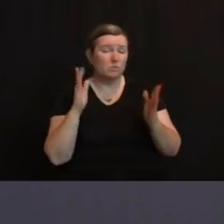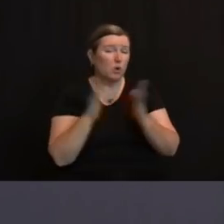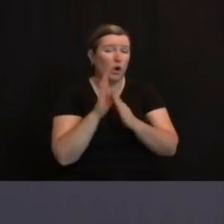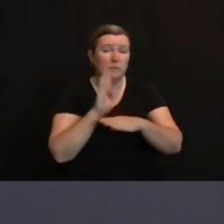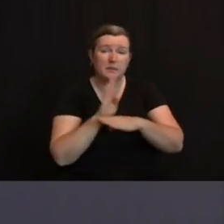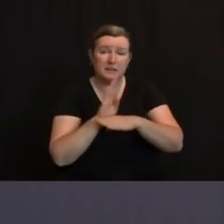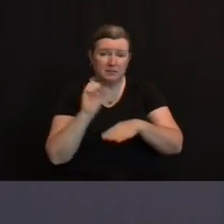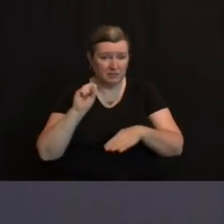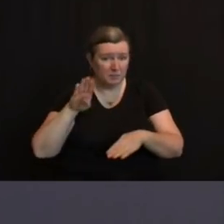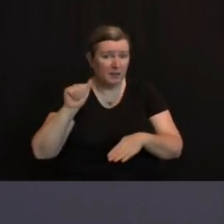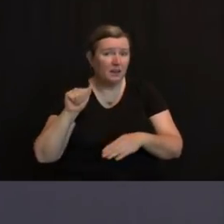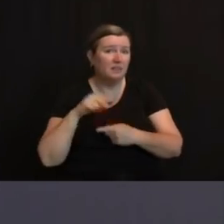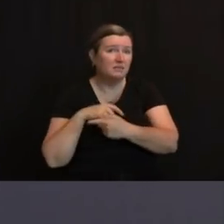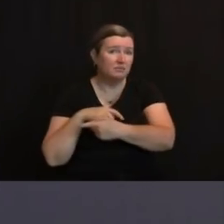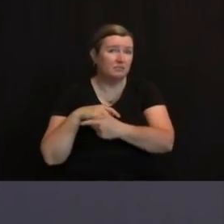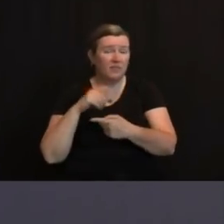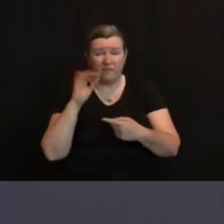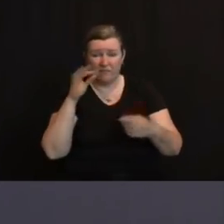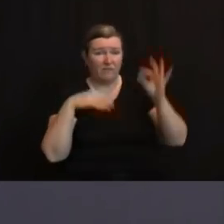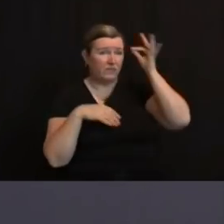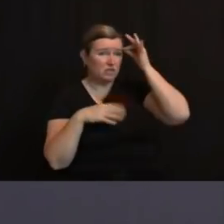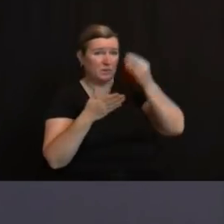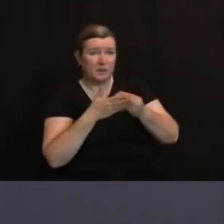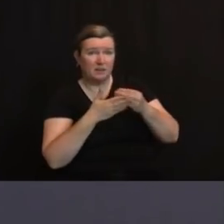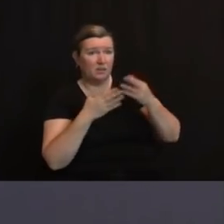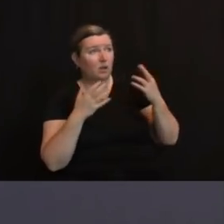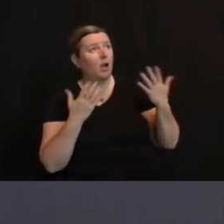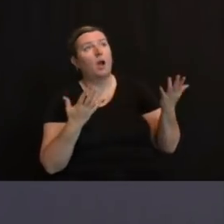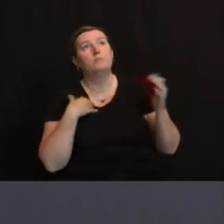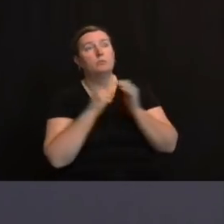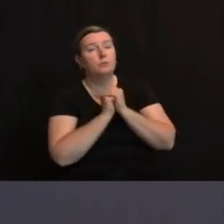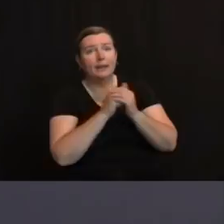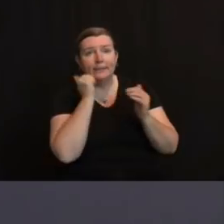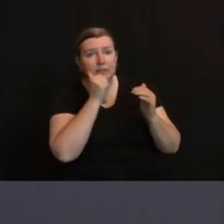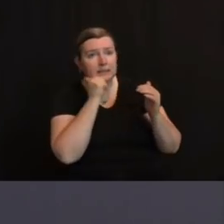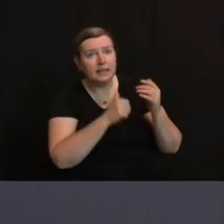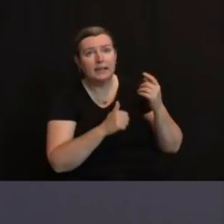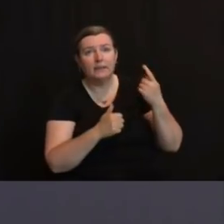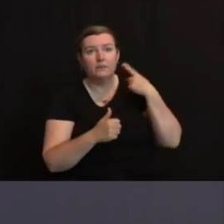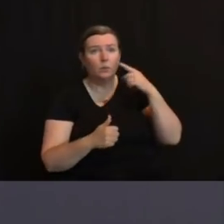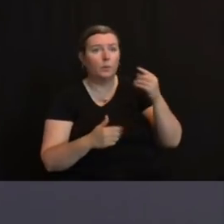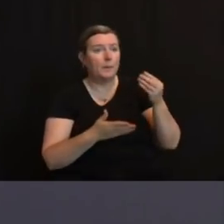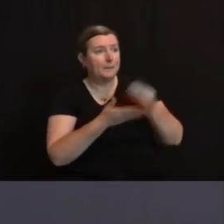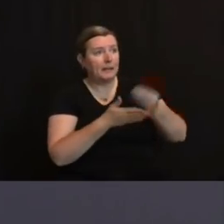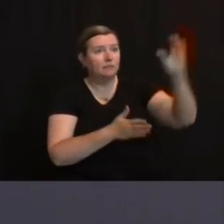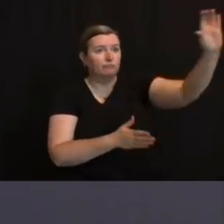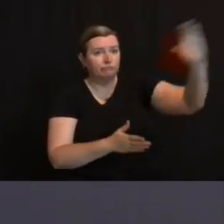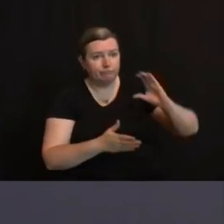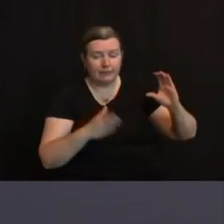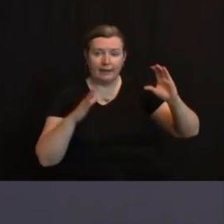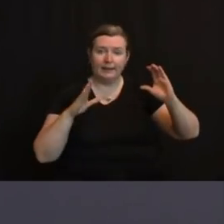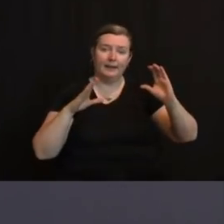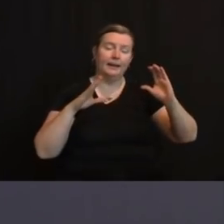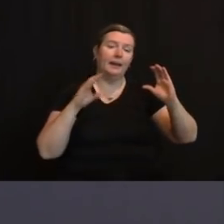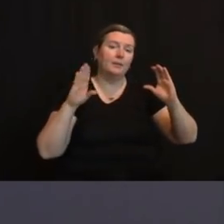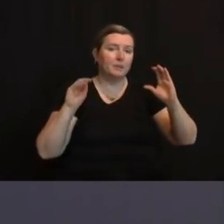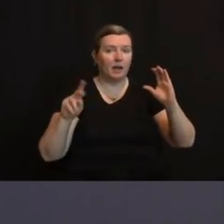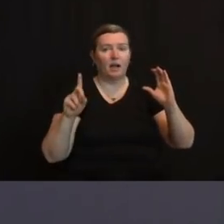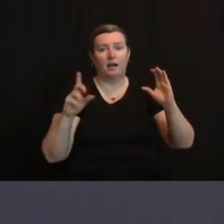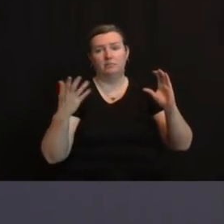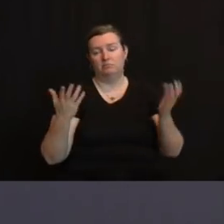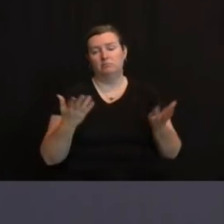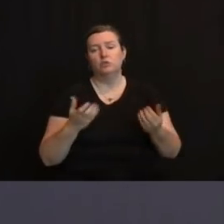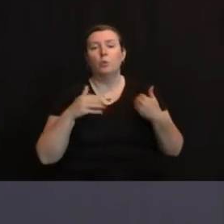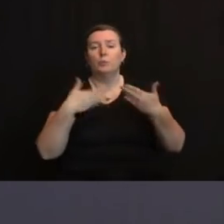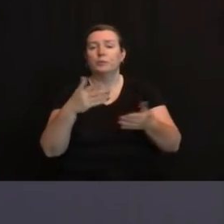So I fingers crossed, praying every day for both of those. Ma'am, you get to close us out here. Sorry. Hey,